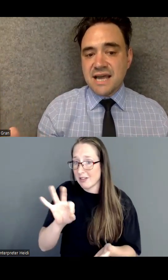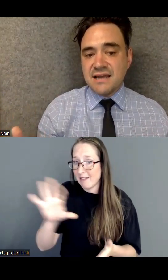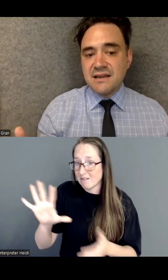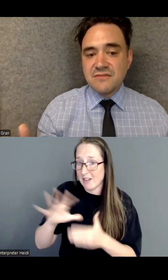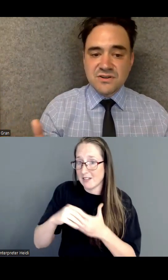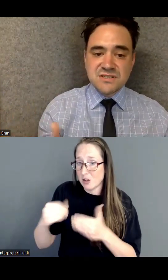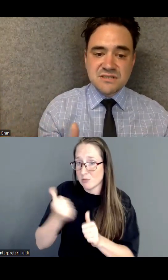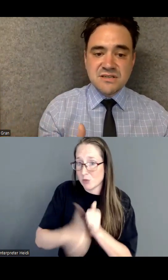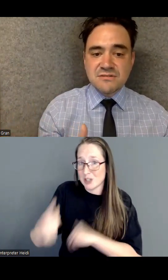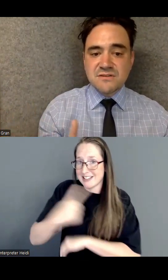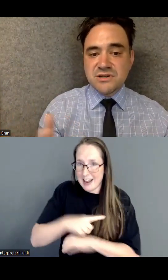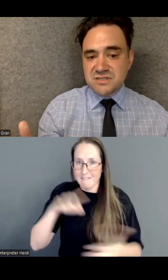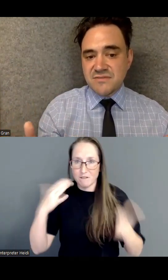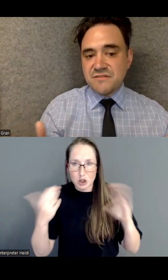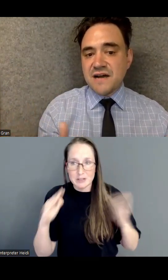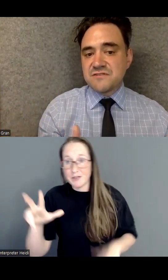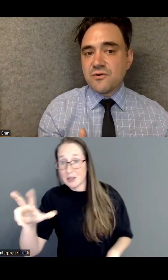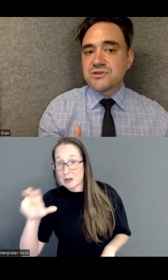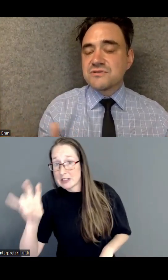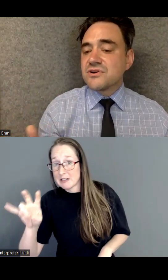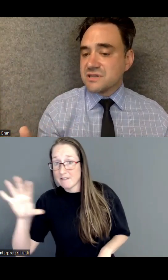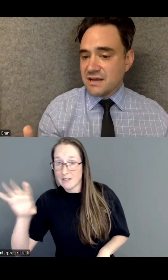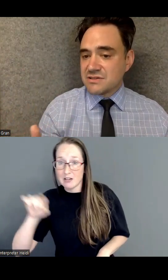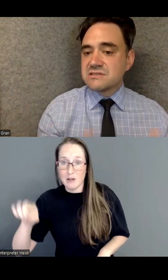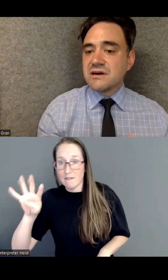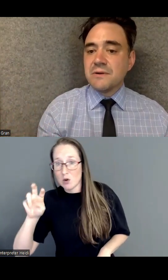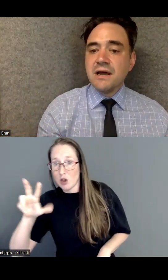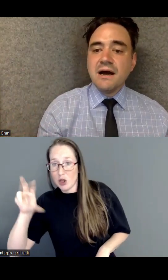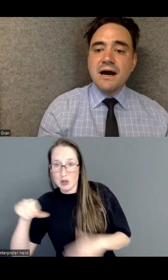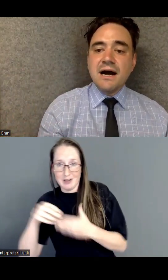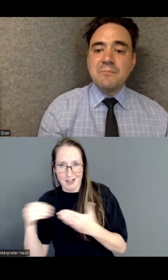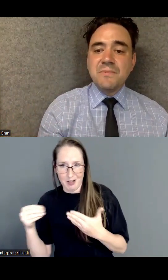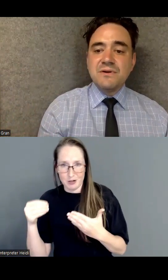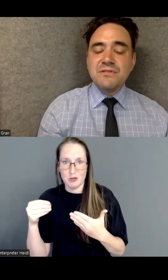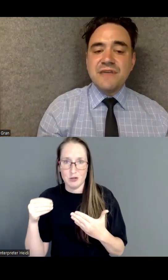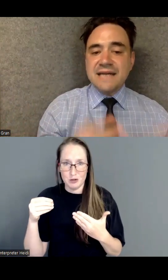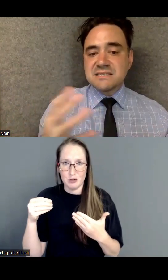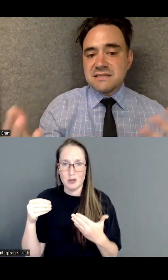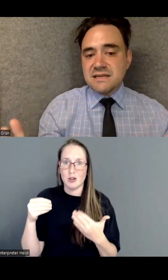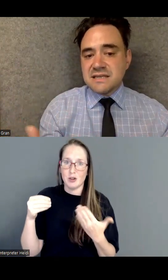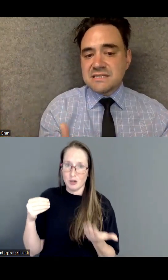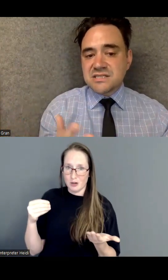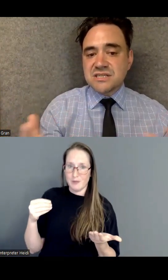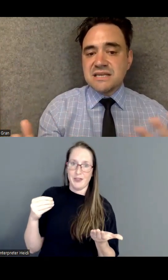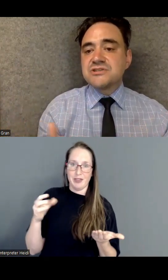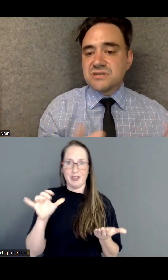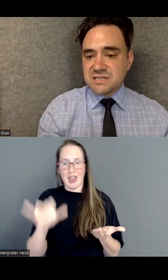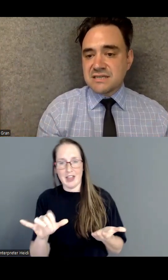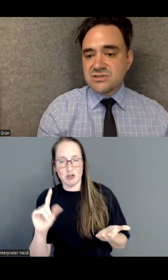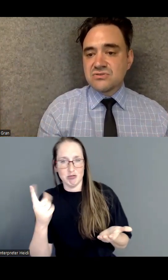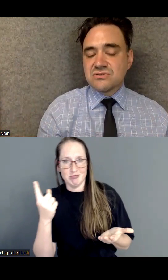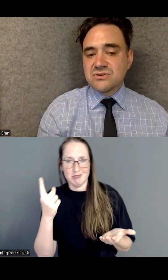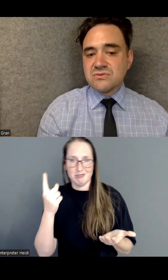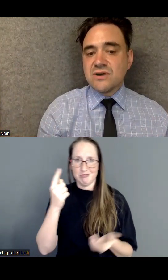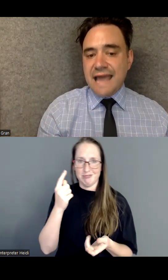$1,295 a day versus, $375 to $430. So that's it. It's just